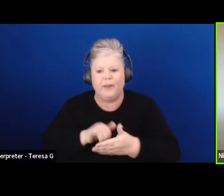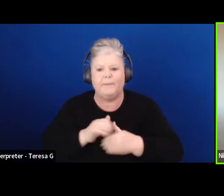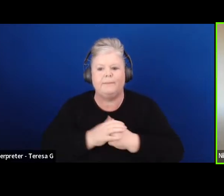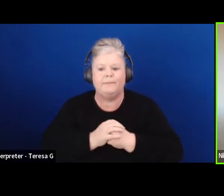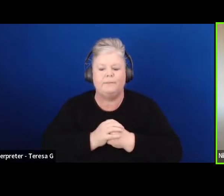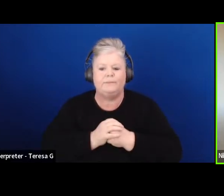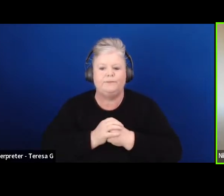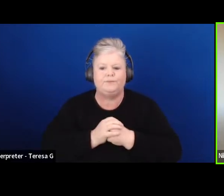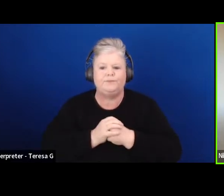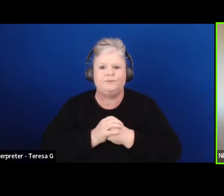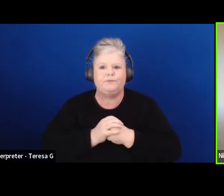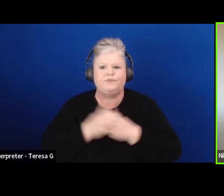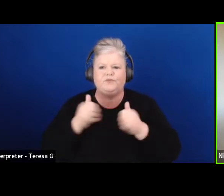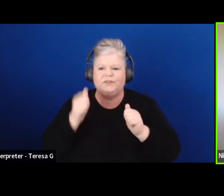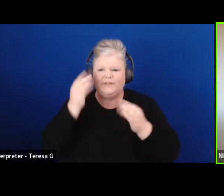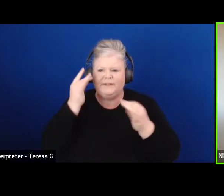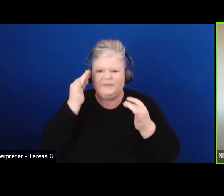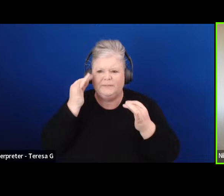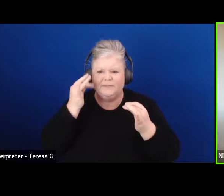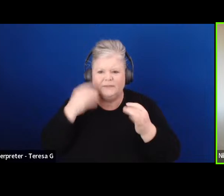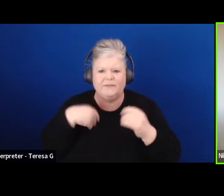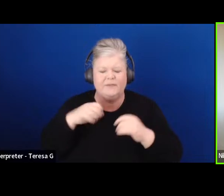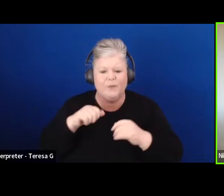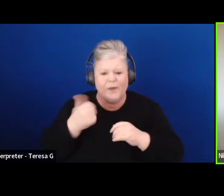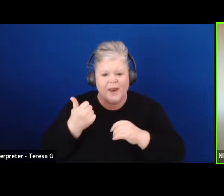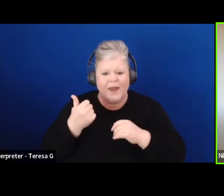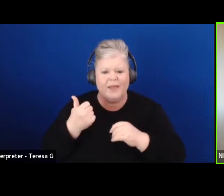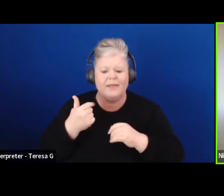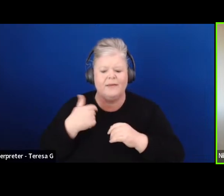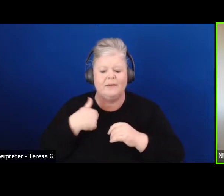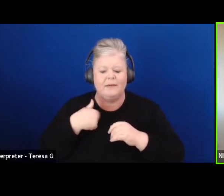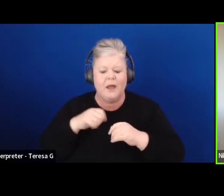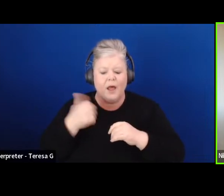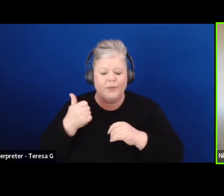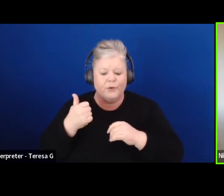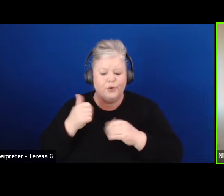I'm trying to think any other community event that